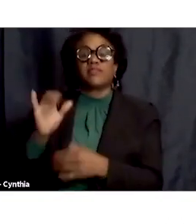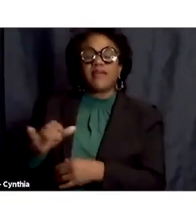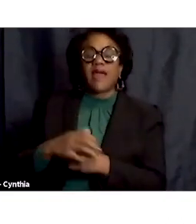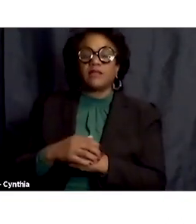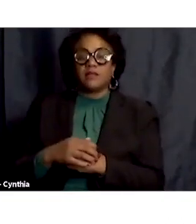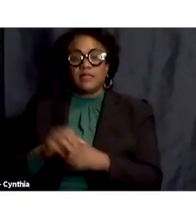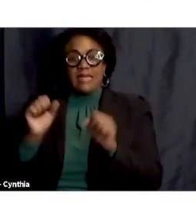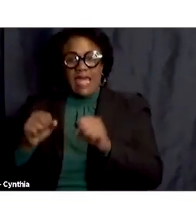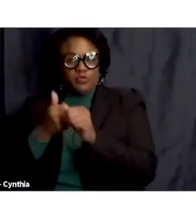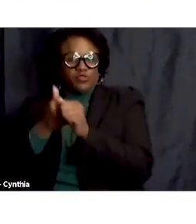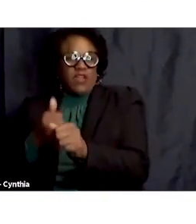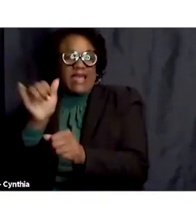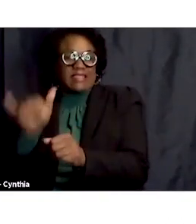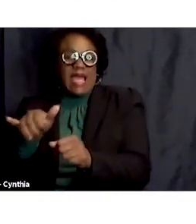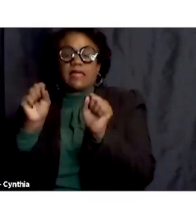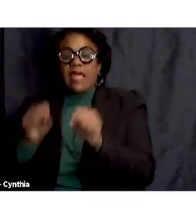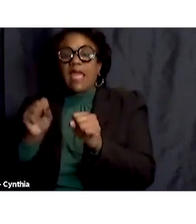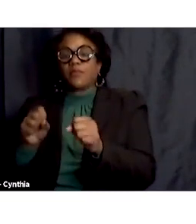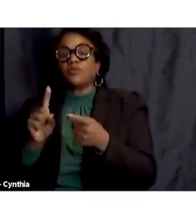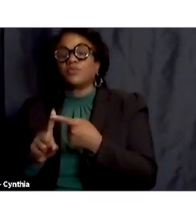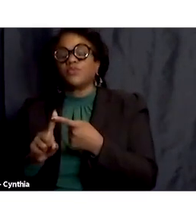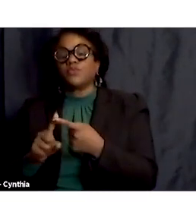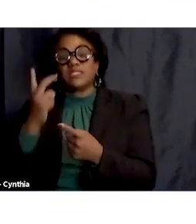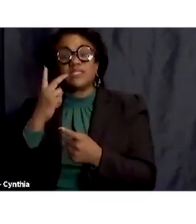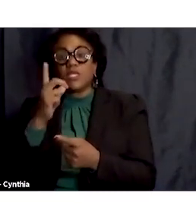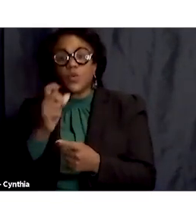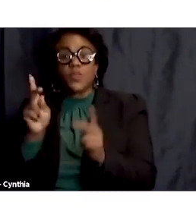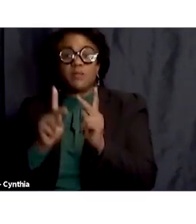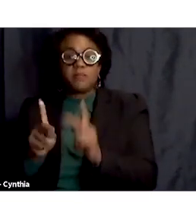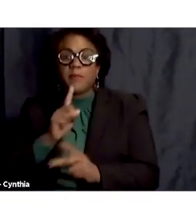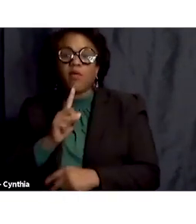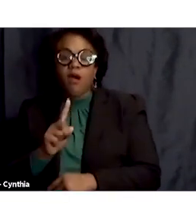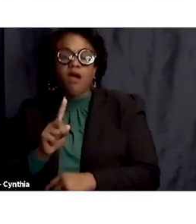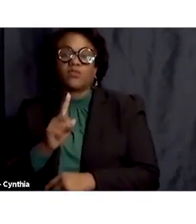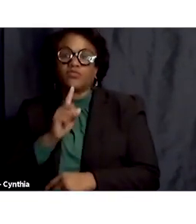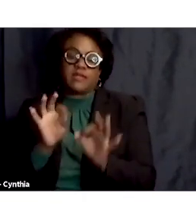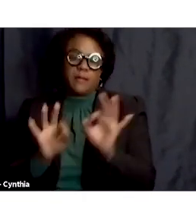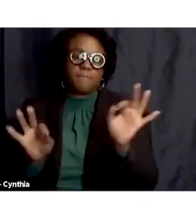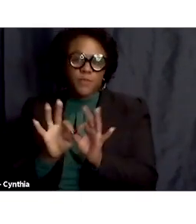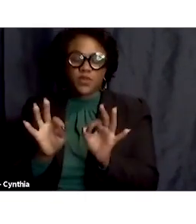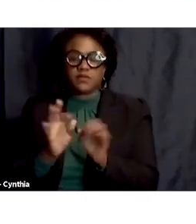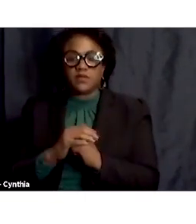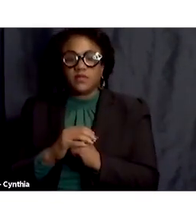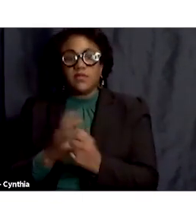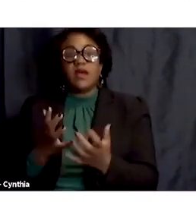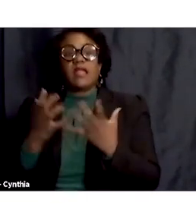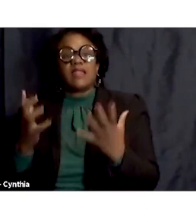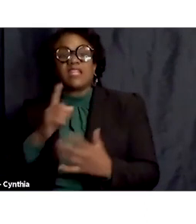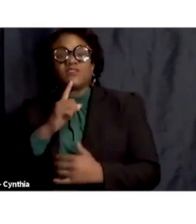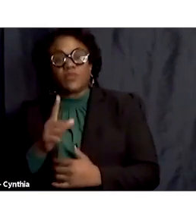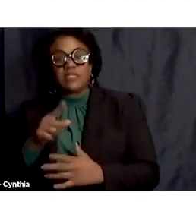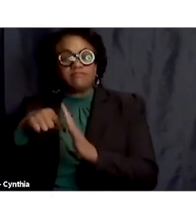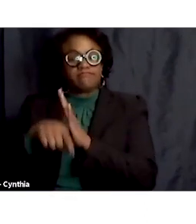to kind of track that and being able to see who these folks are really, really important. There's, of course, a ton of really intricate ways